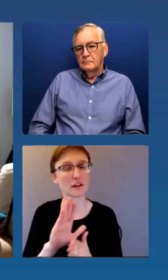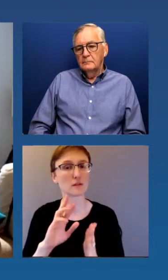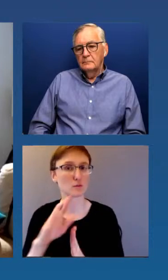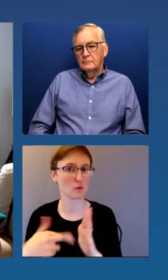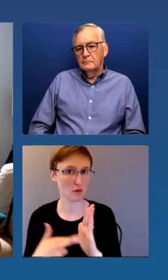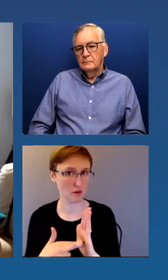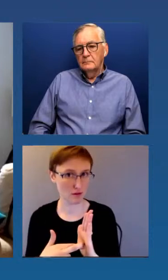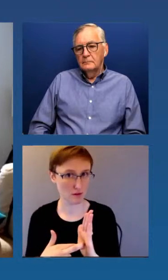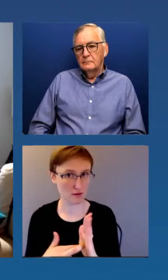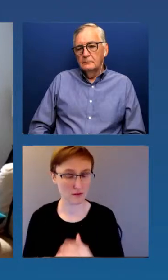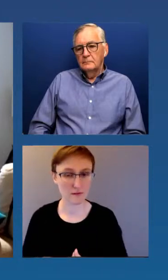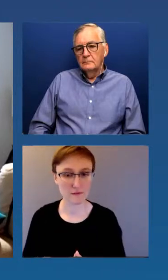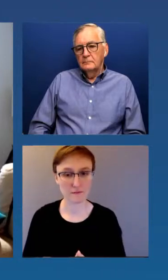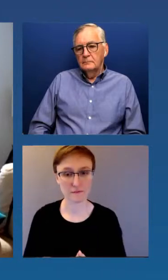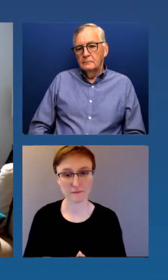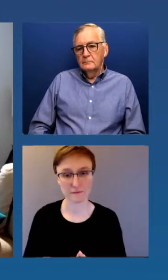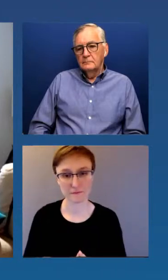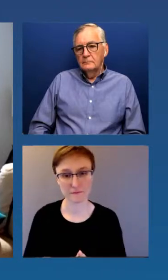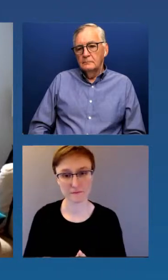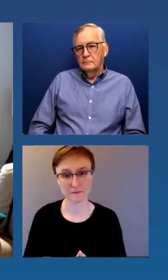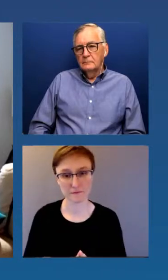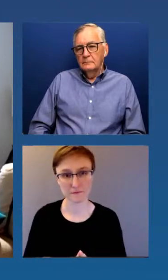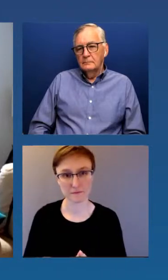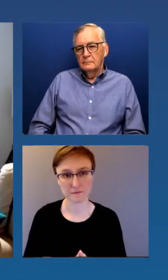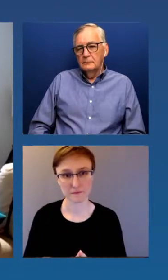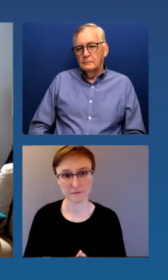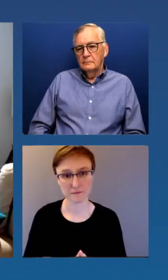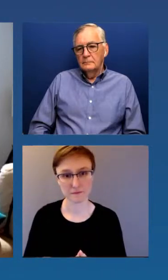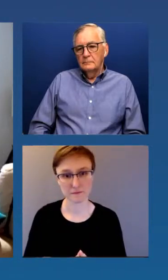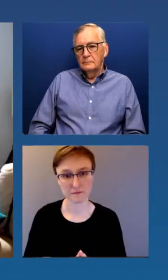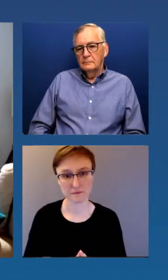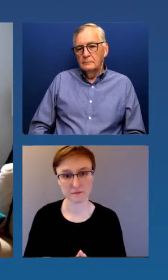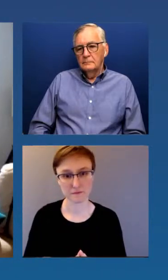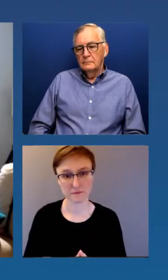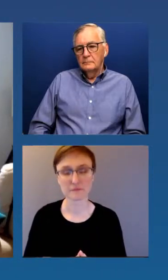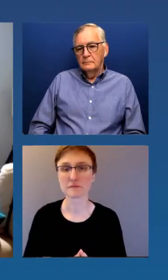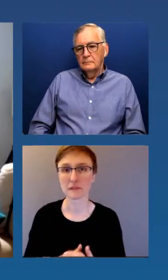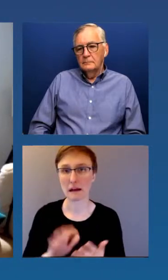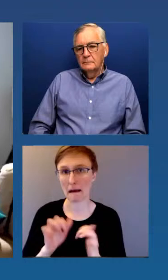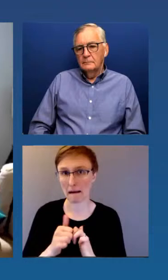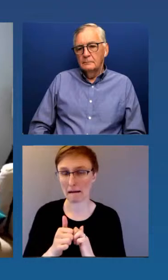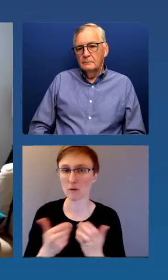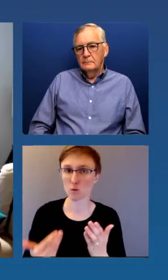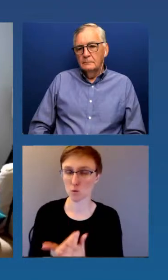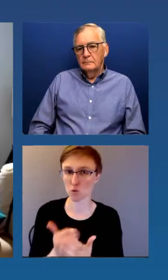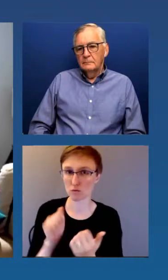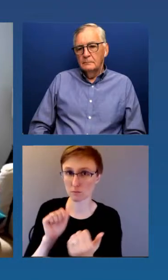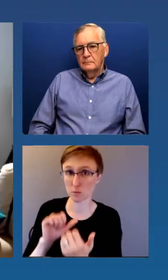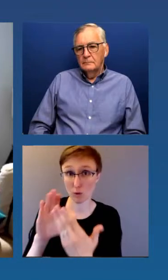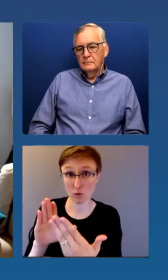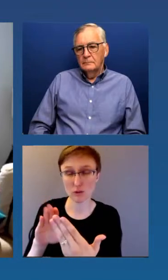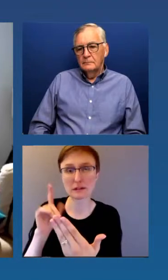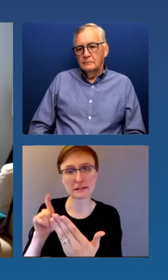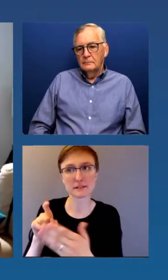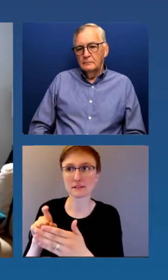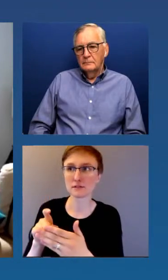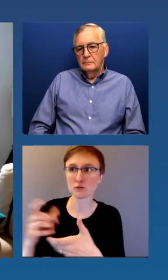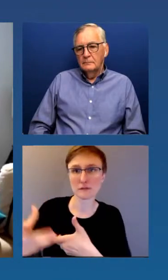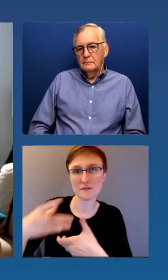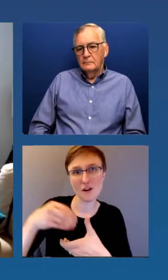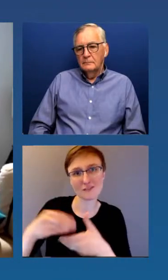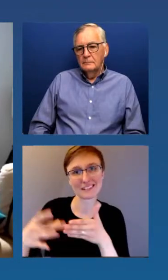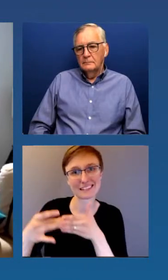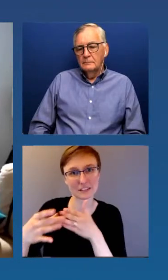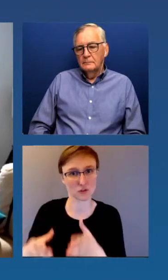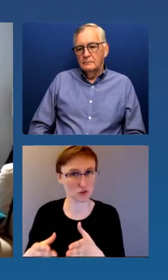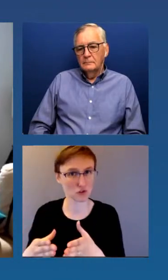to guide us in these new efforts. This expertise is necessary because it will bring insights